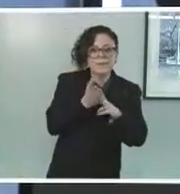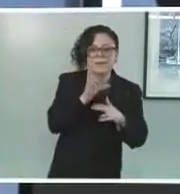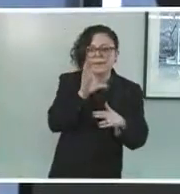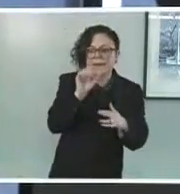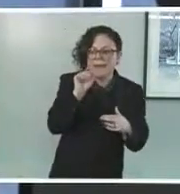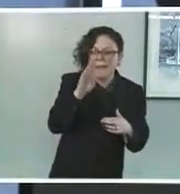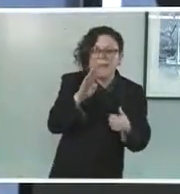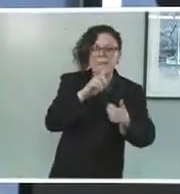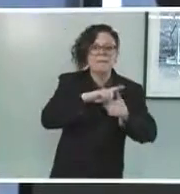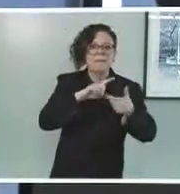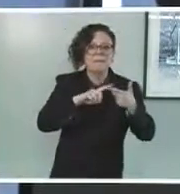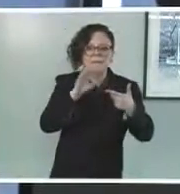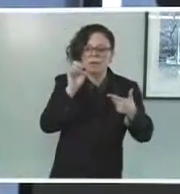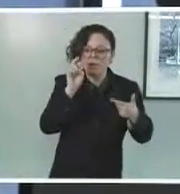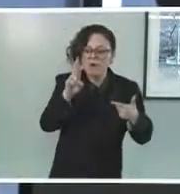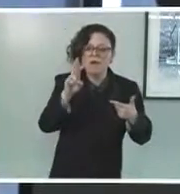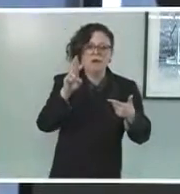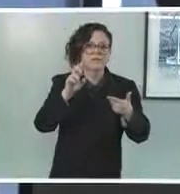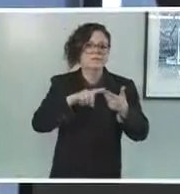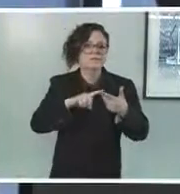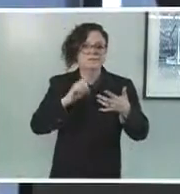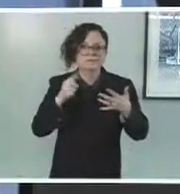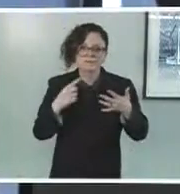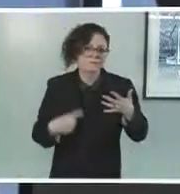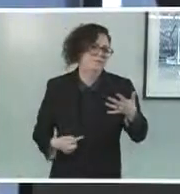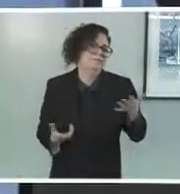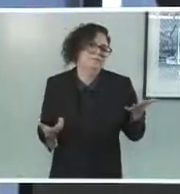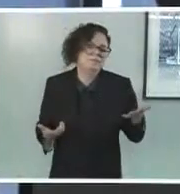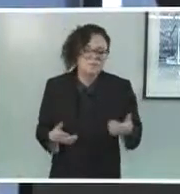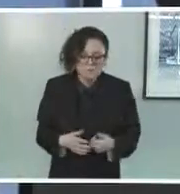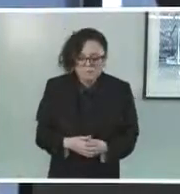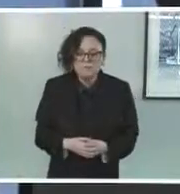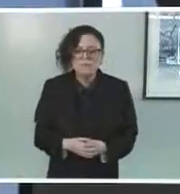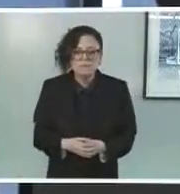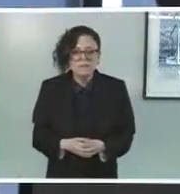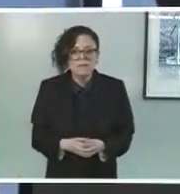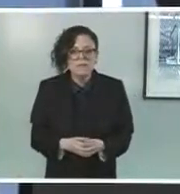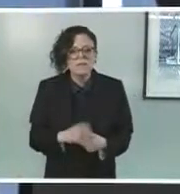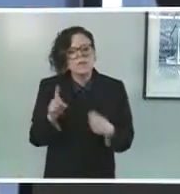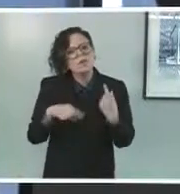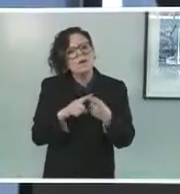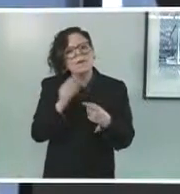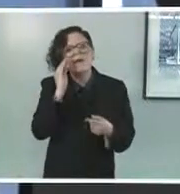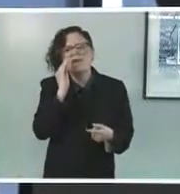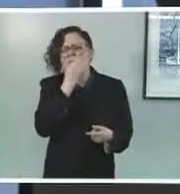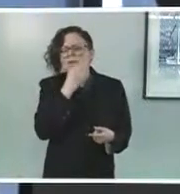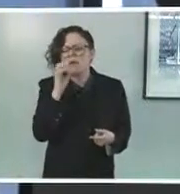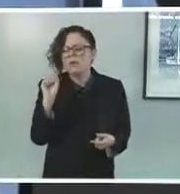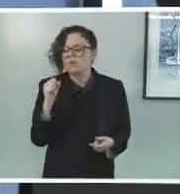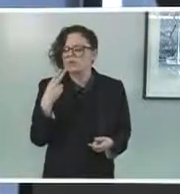cabs, cars, or any other way. What about a flower shop?